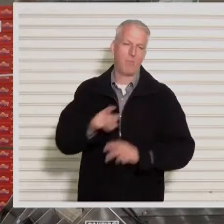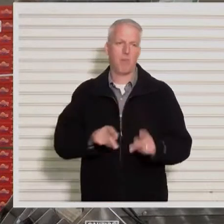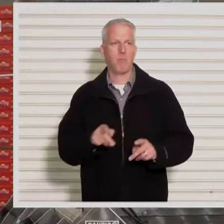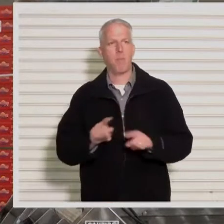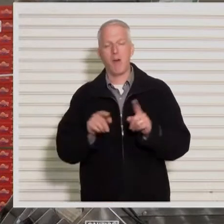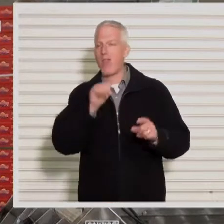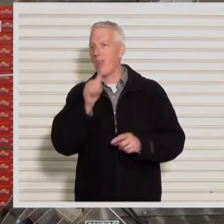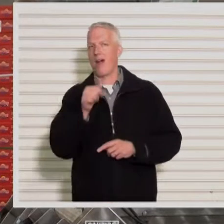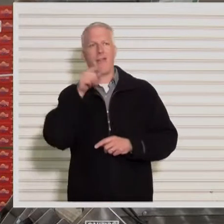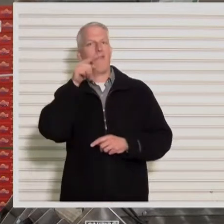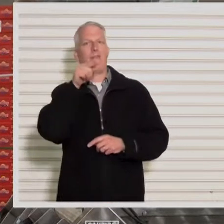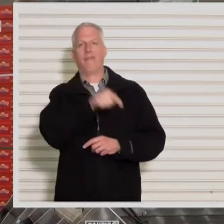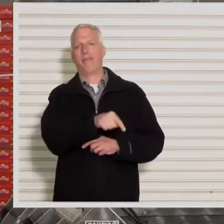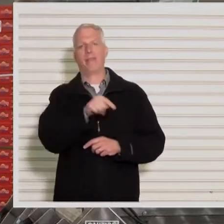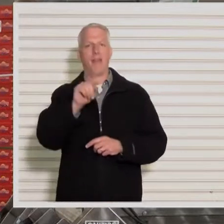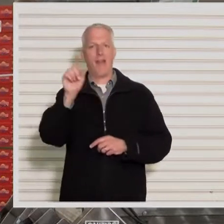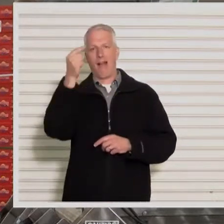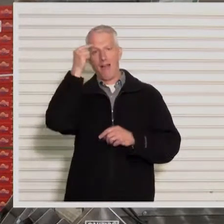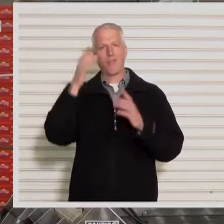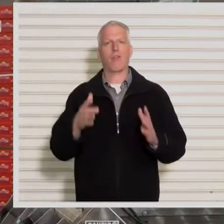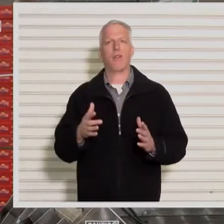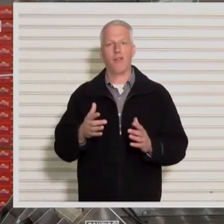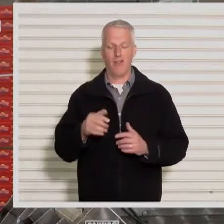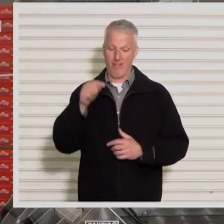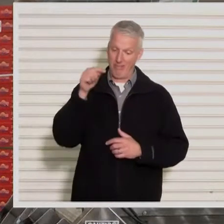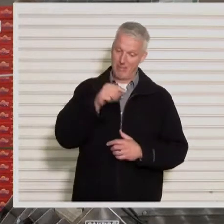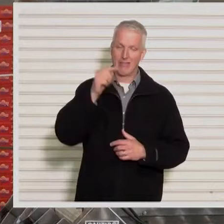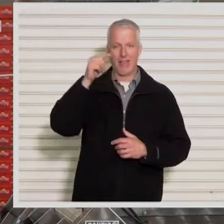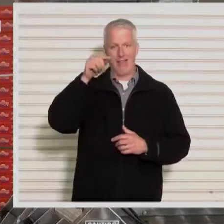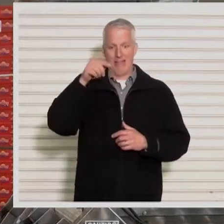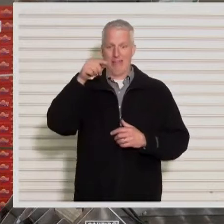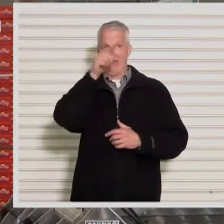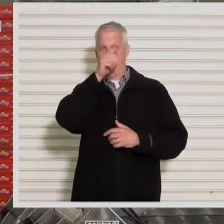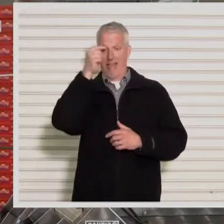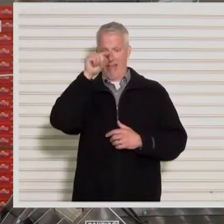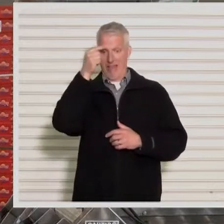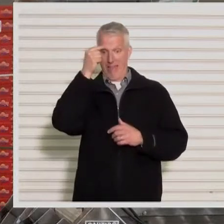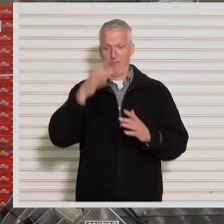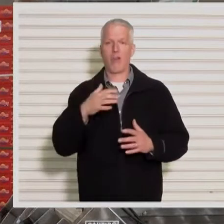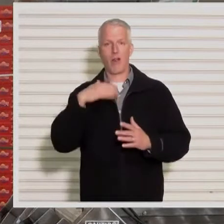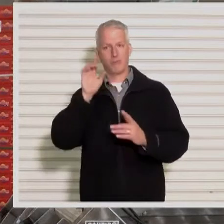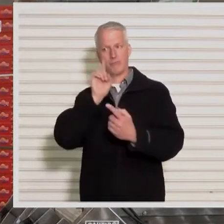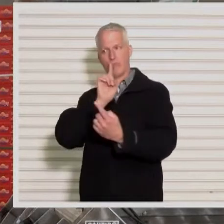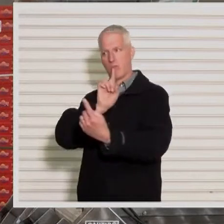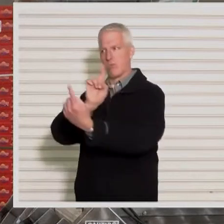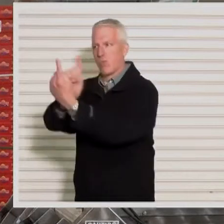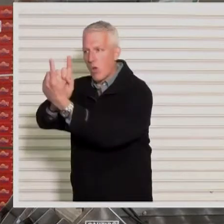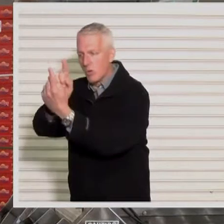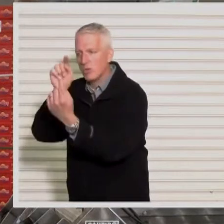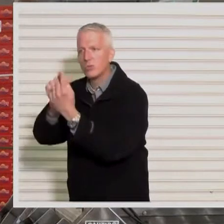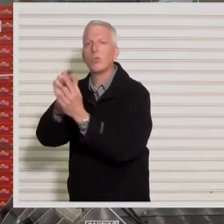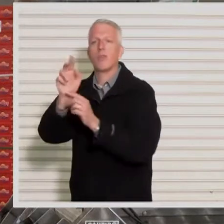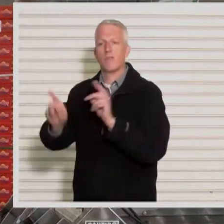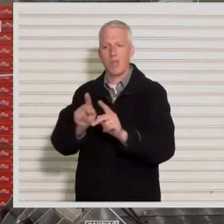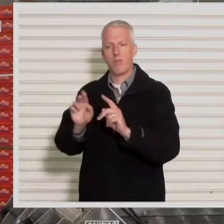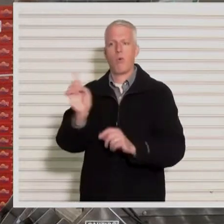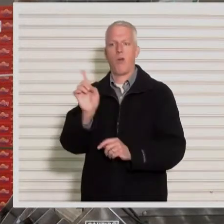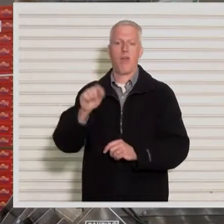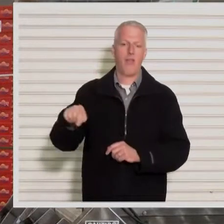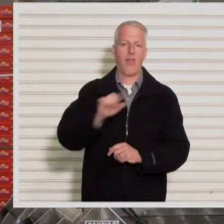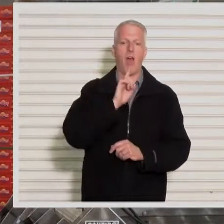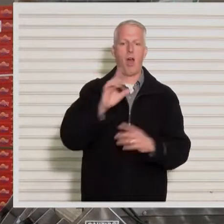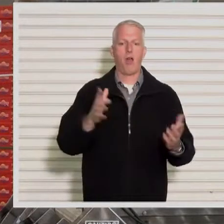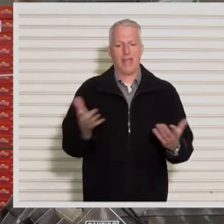governor. This governor goes to the people, where they're at,